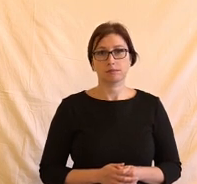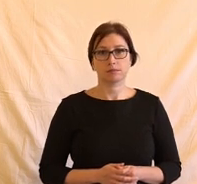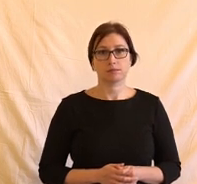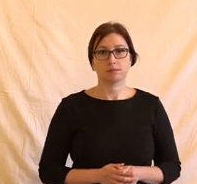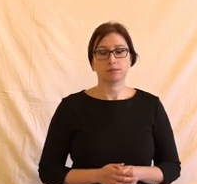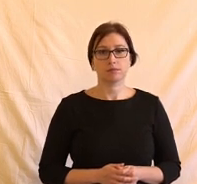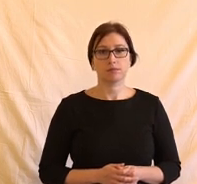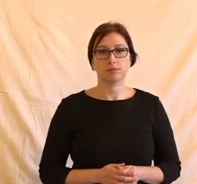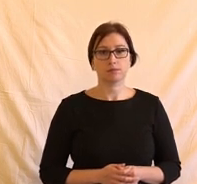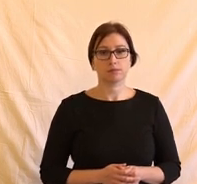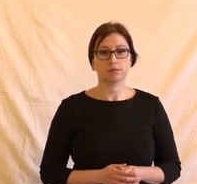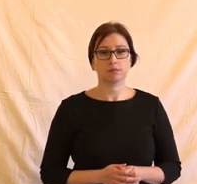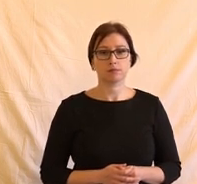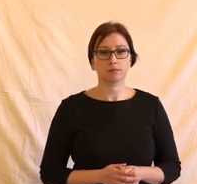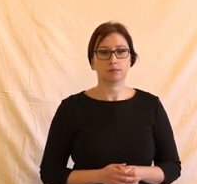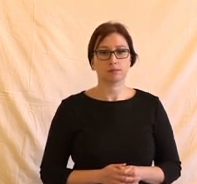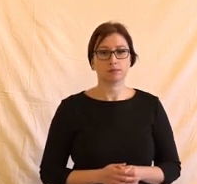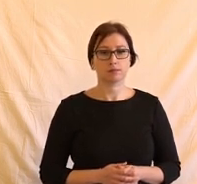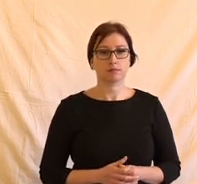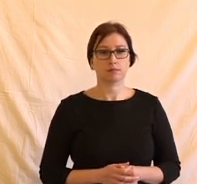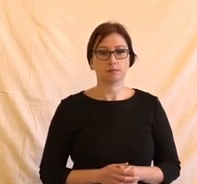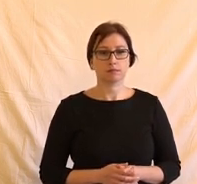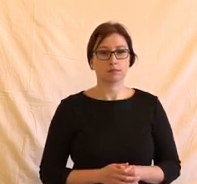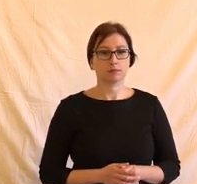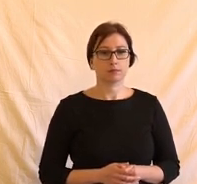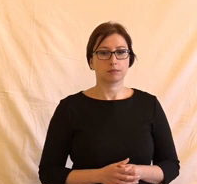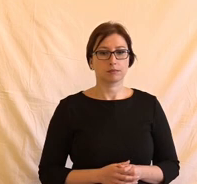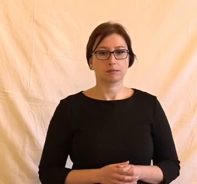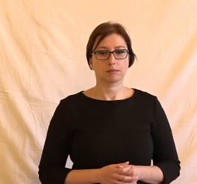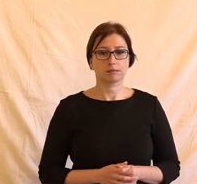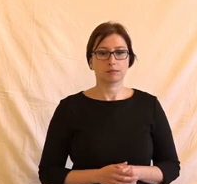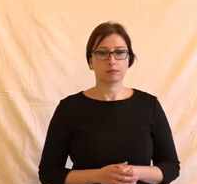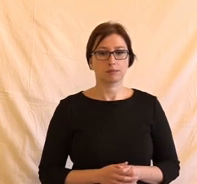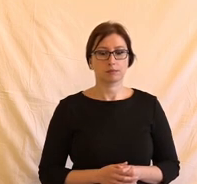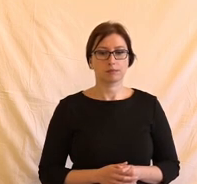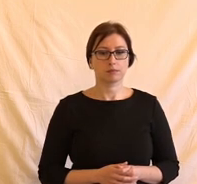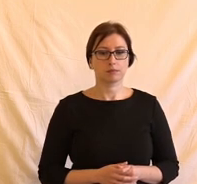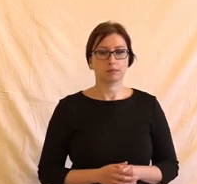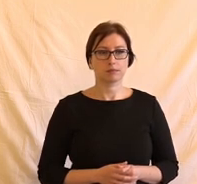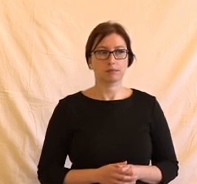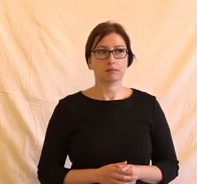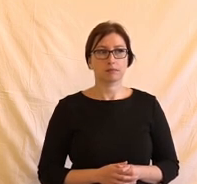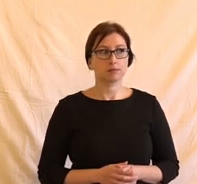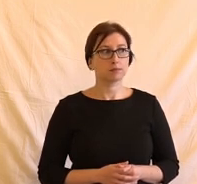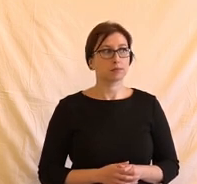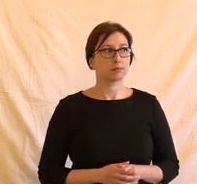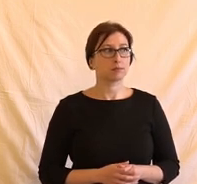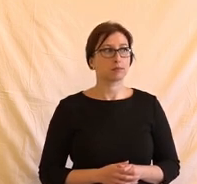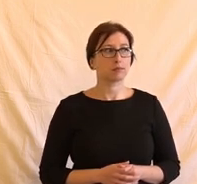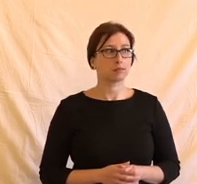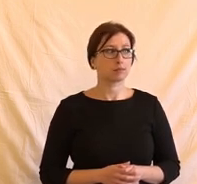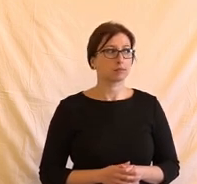I don't have any Czechish corona in my wallet right now,